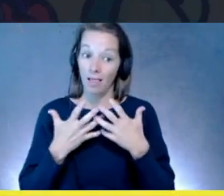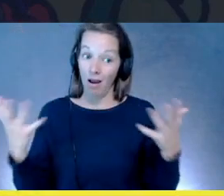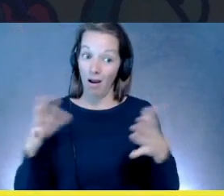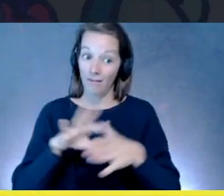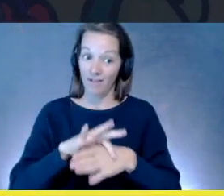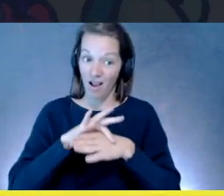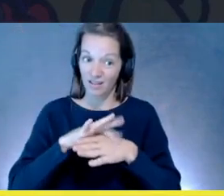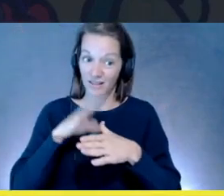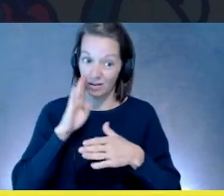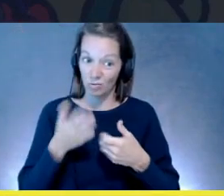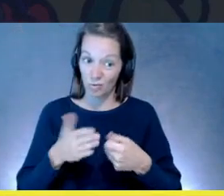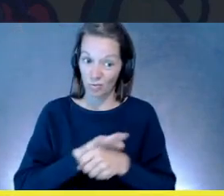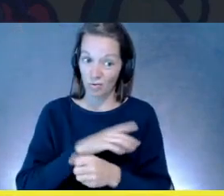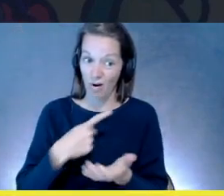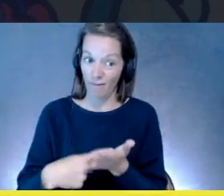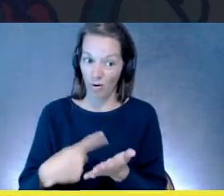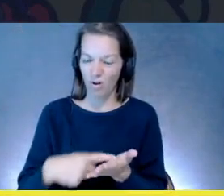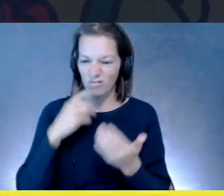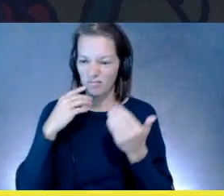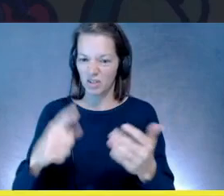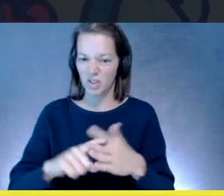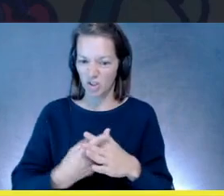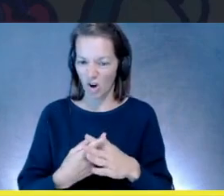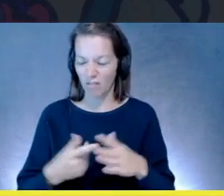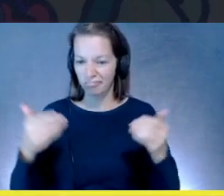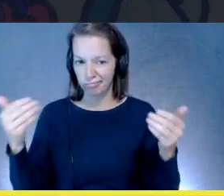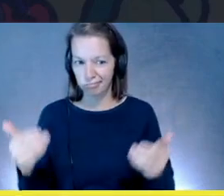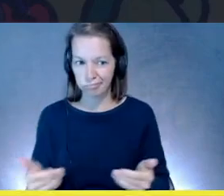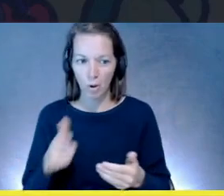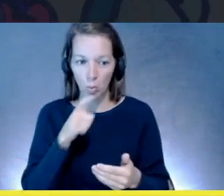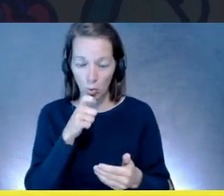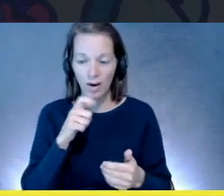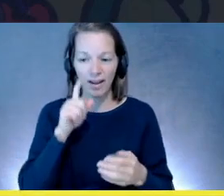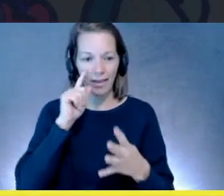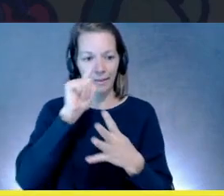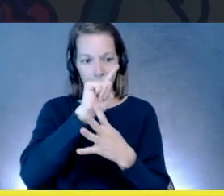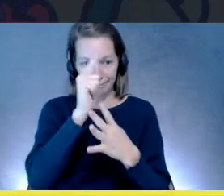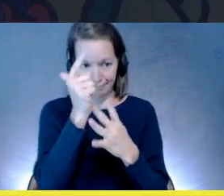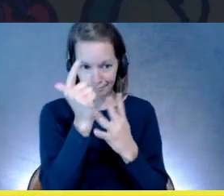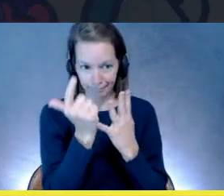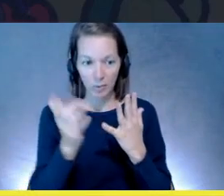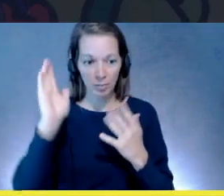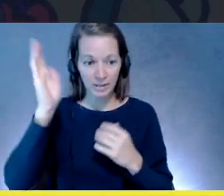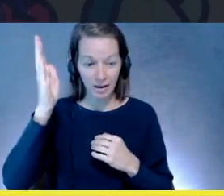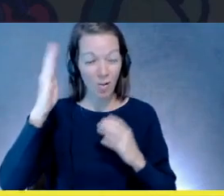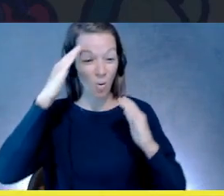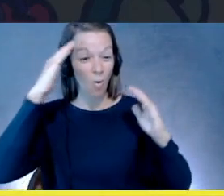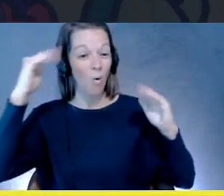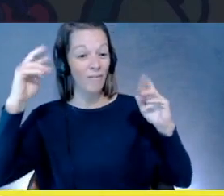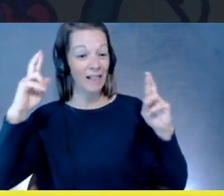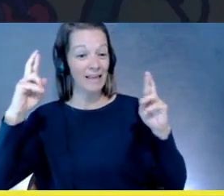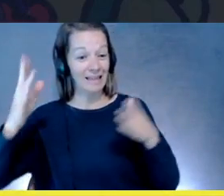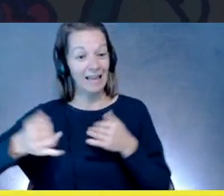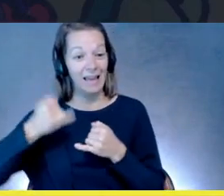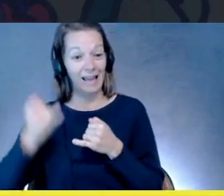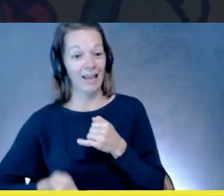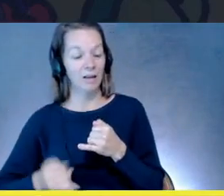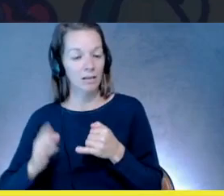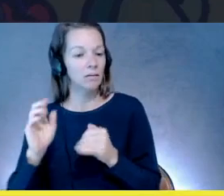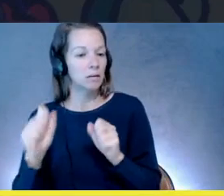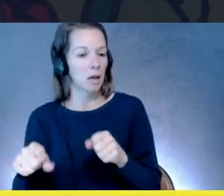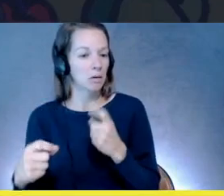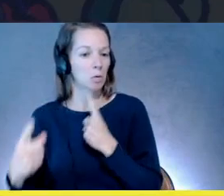it. I'll very quickly introduce the presenters, and then they'll present sequentially, and then hopefully we'll have a good amount of time at the end for